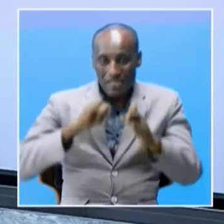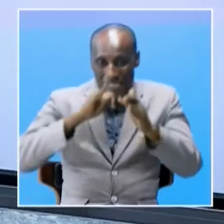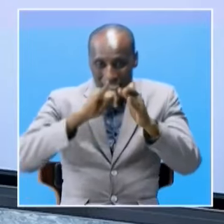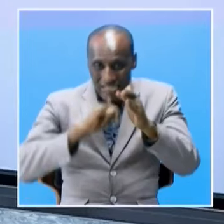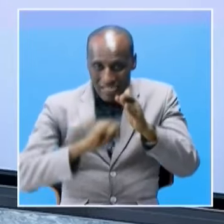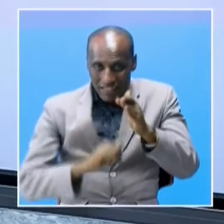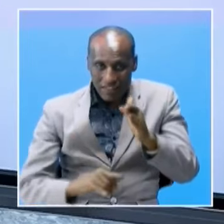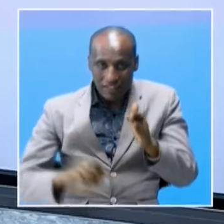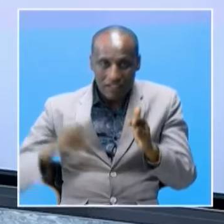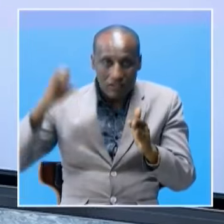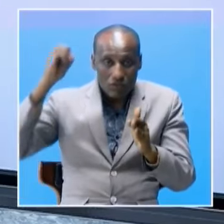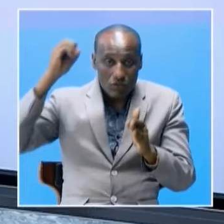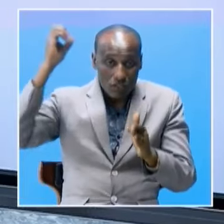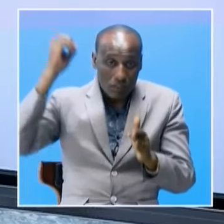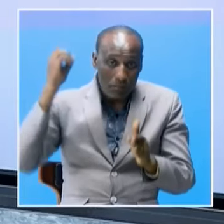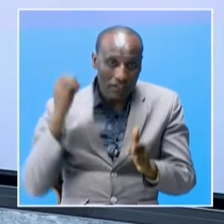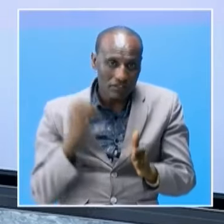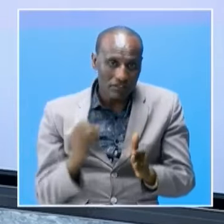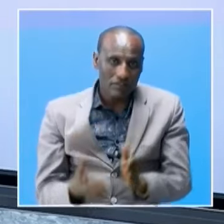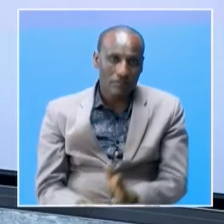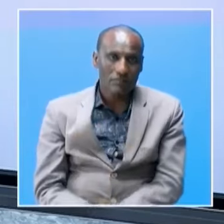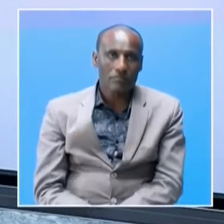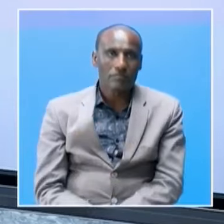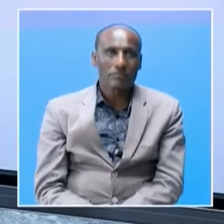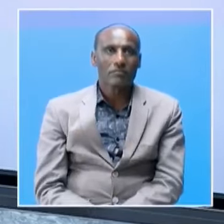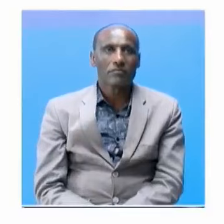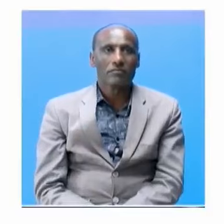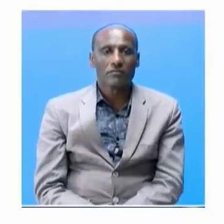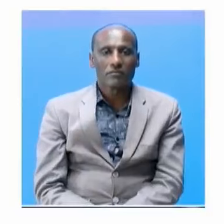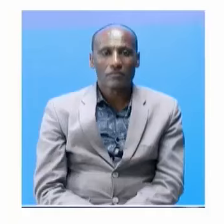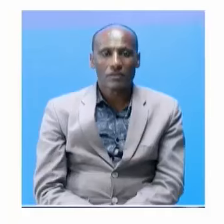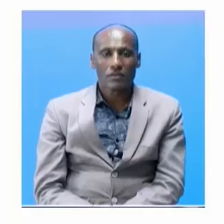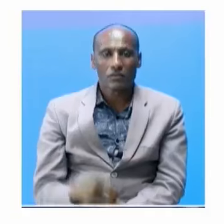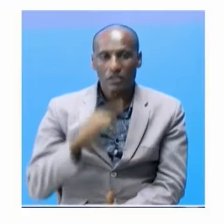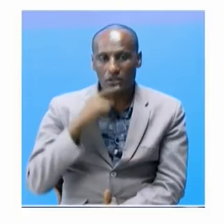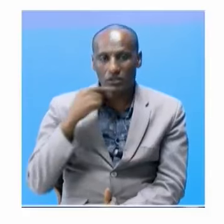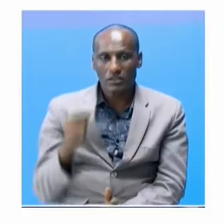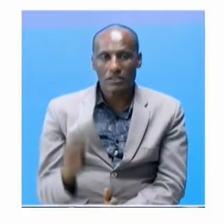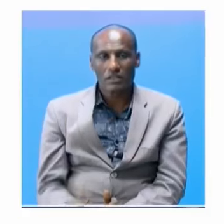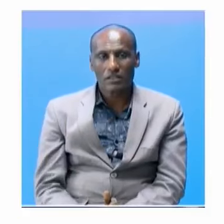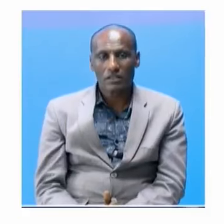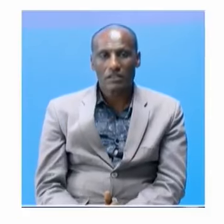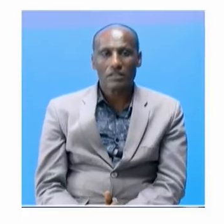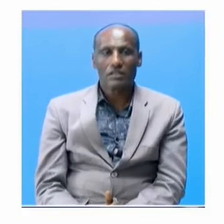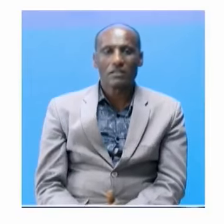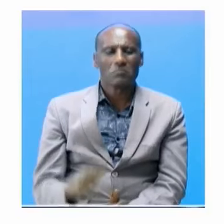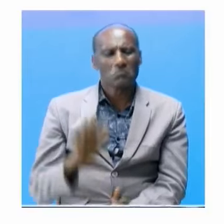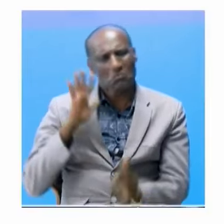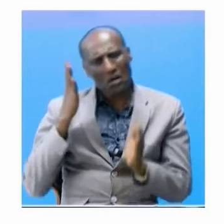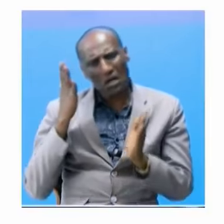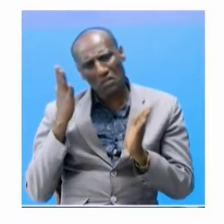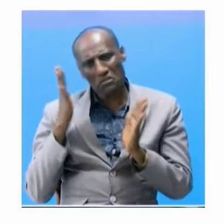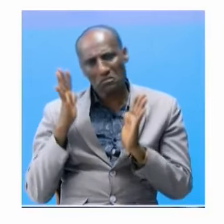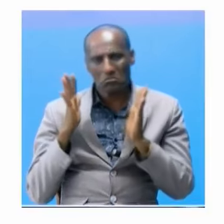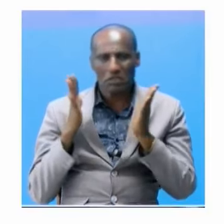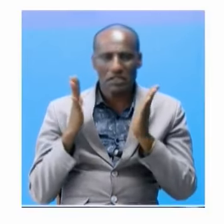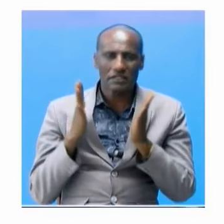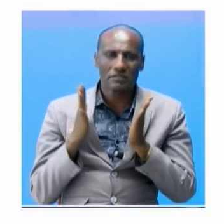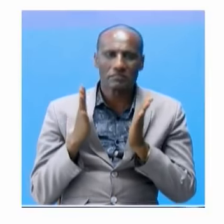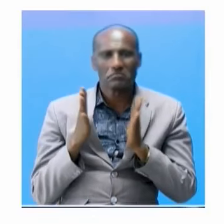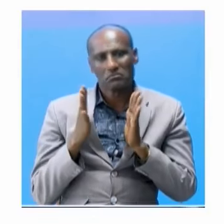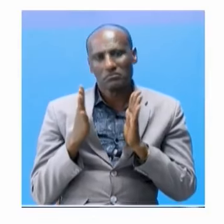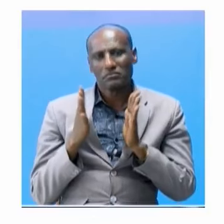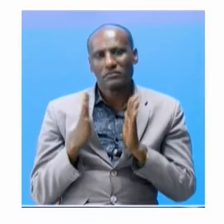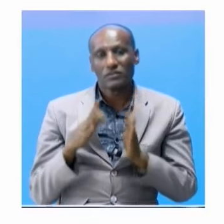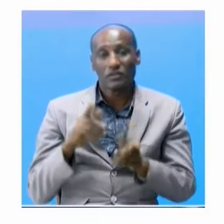40 degrees. Right? Yes? Perfect. So what do you say? If you say might, that means you